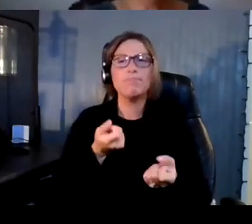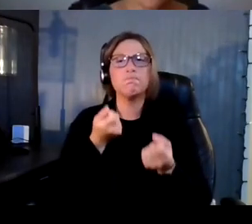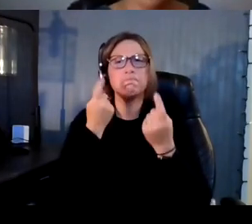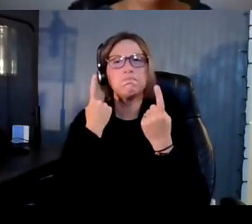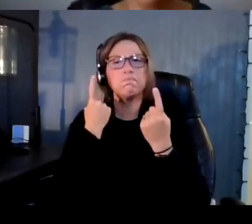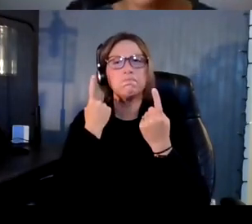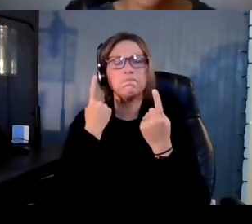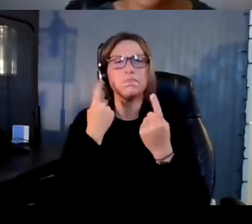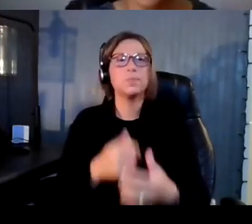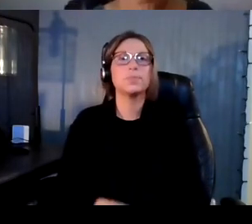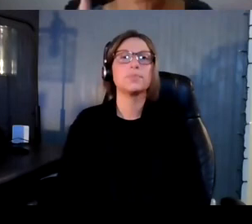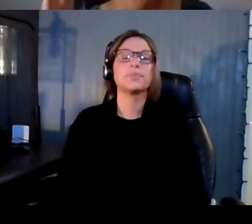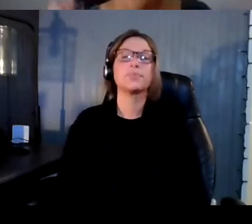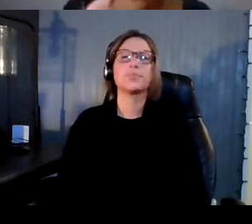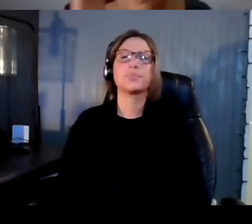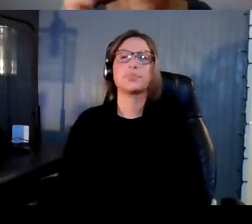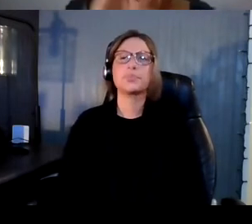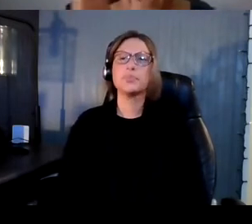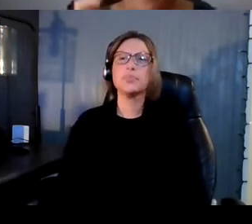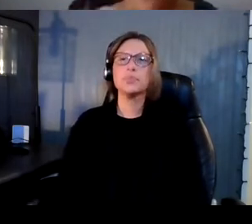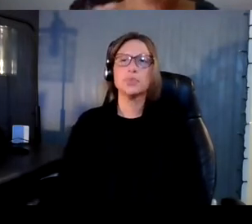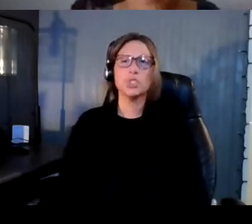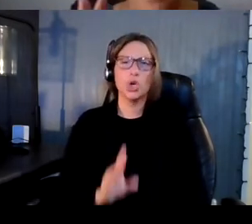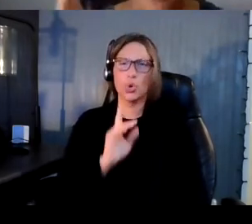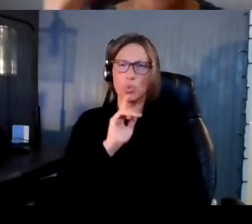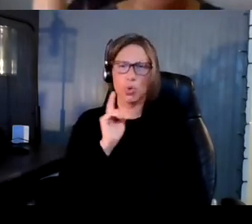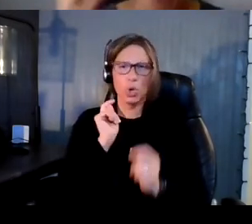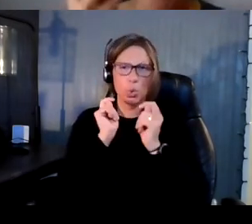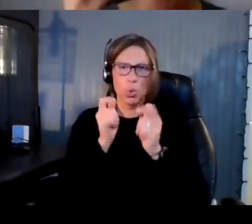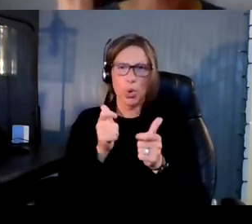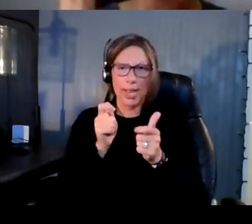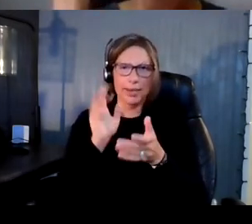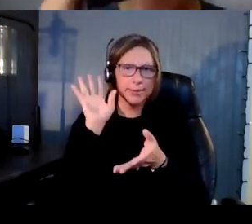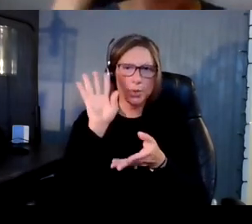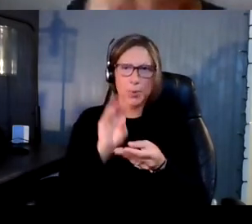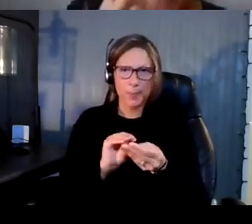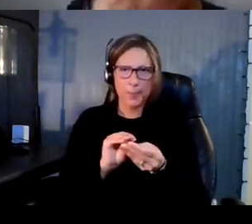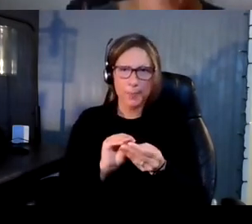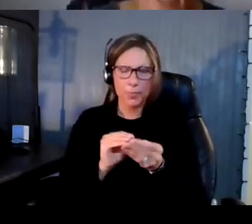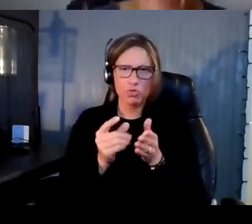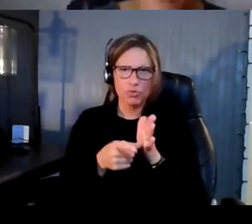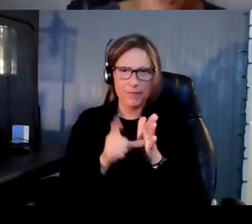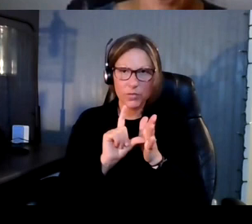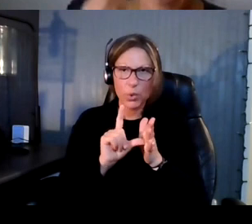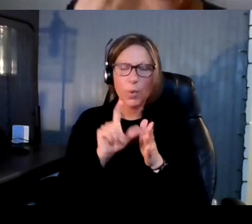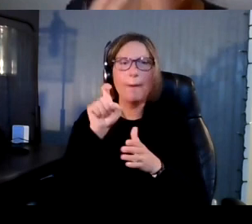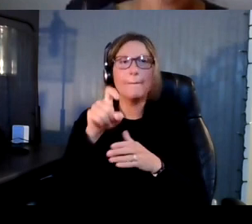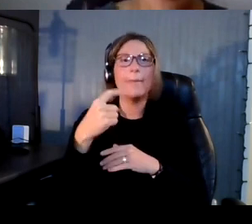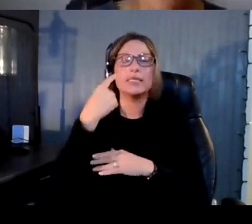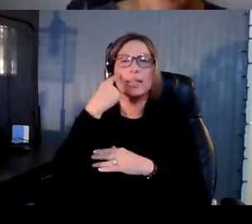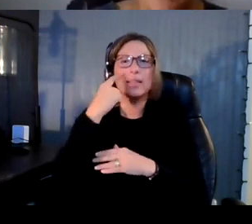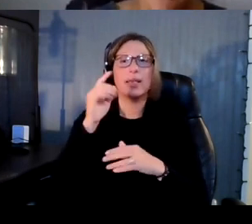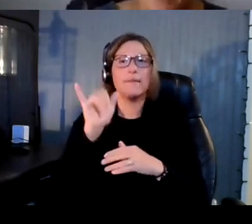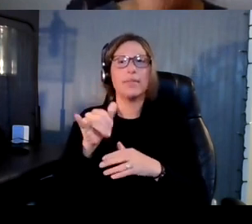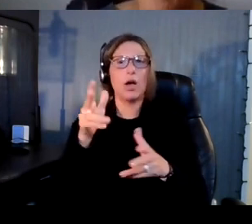So if we want to do just a real quick recap of those things, we have to think about receptive communication